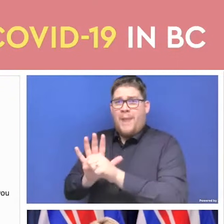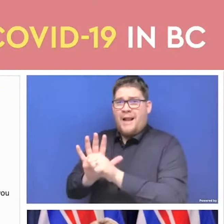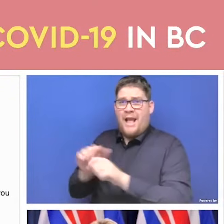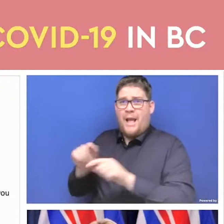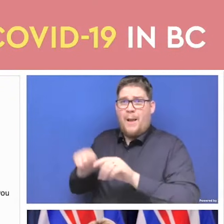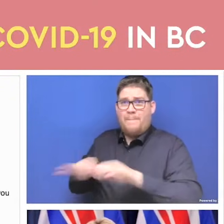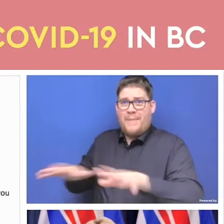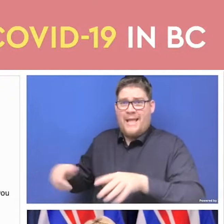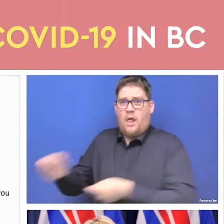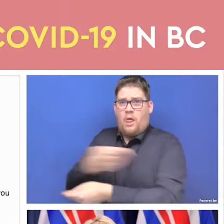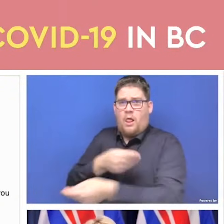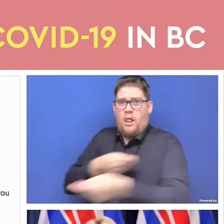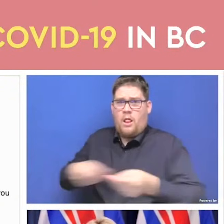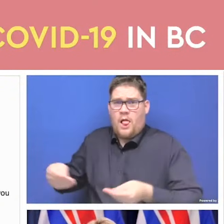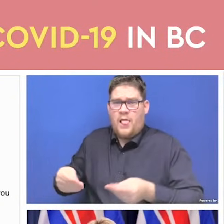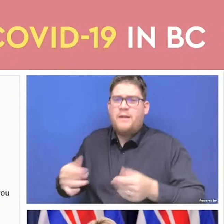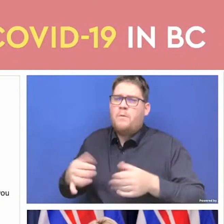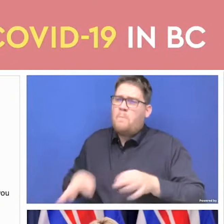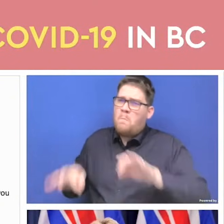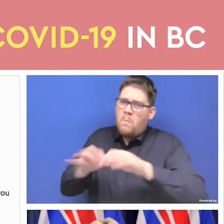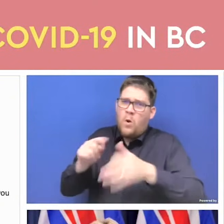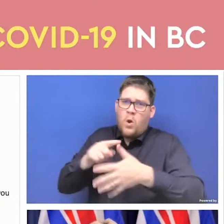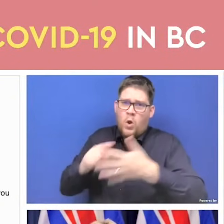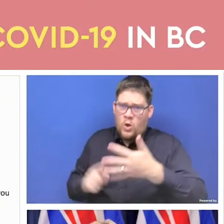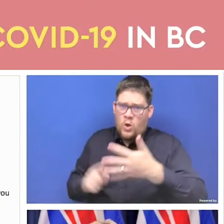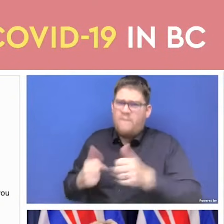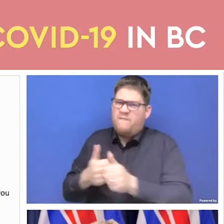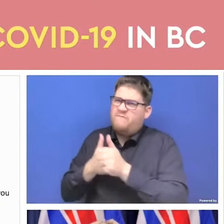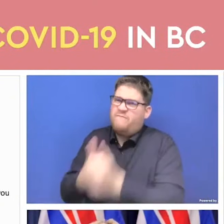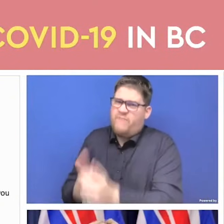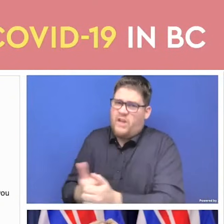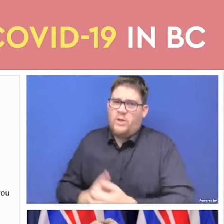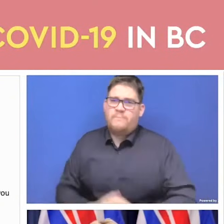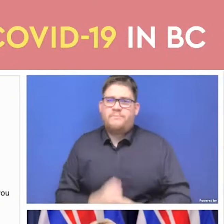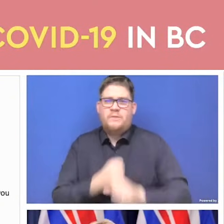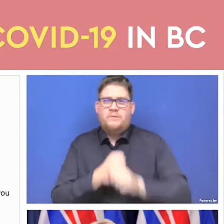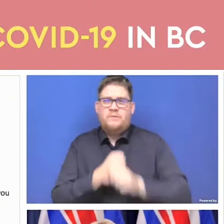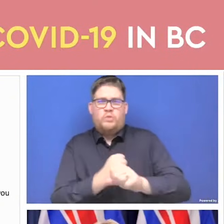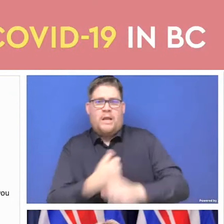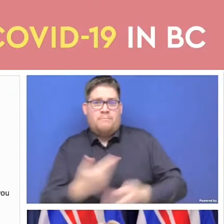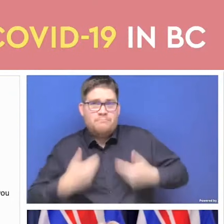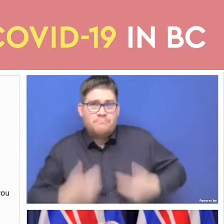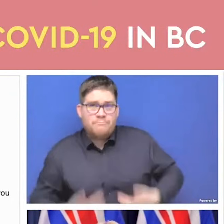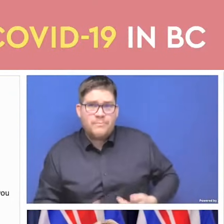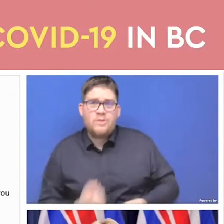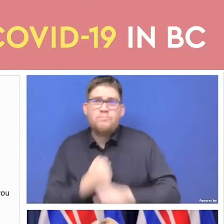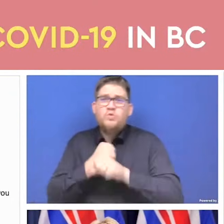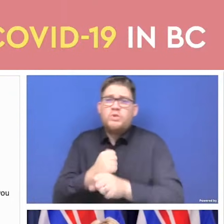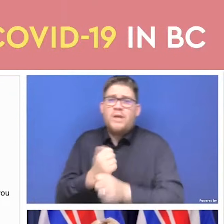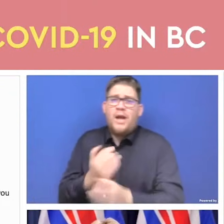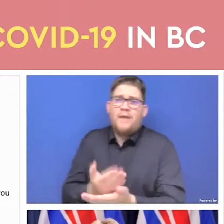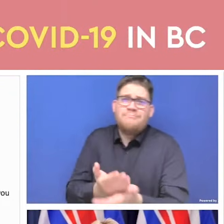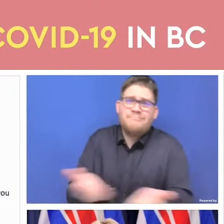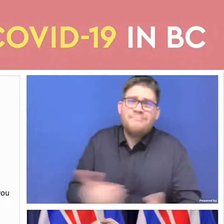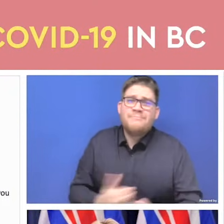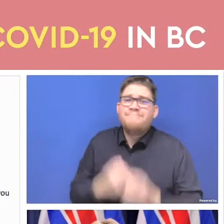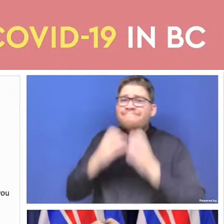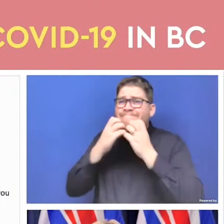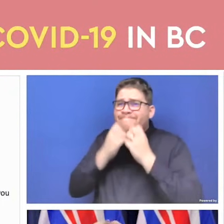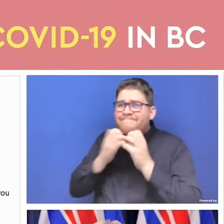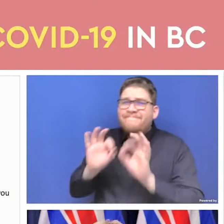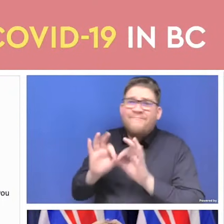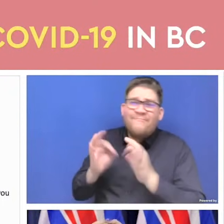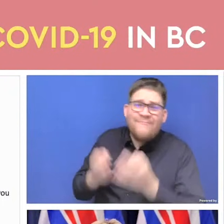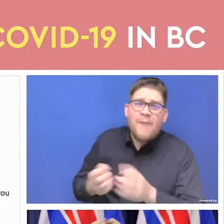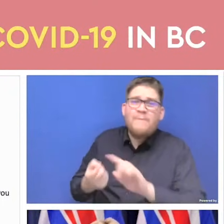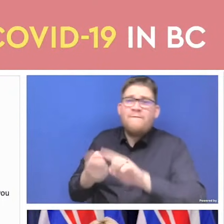families, those we are closest to, that we are most likely to transmit this virus to. So number 1, of course, is all of us getting vaccinated,